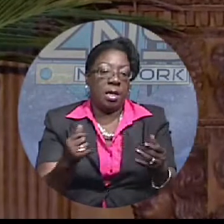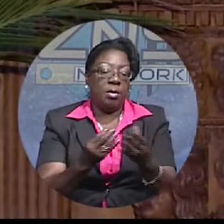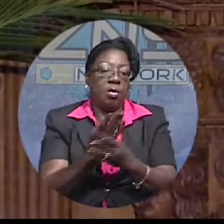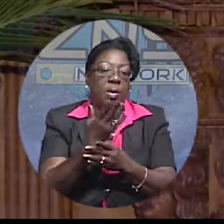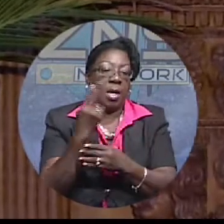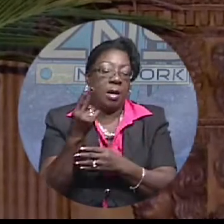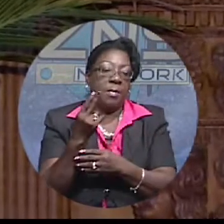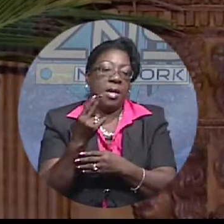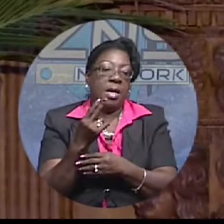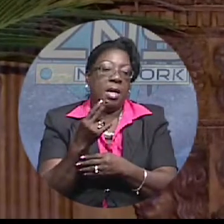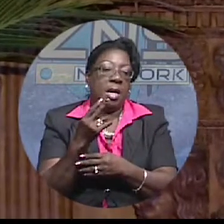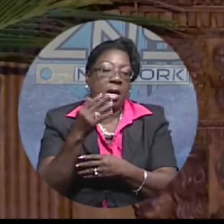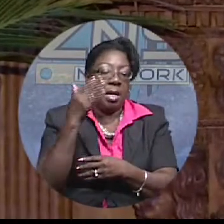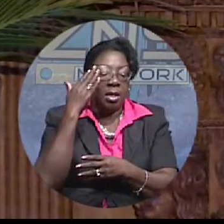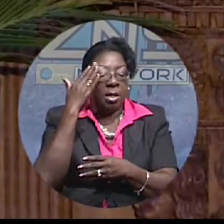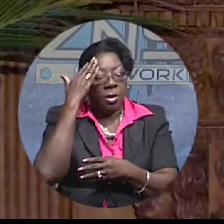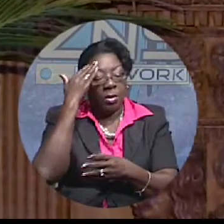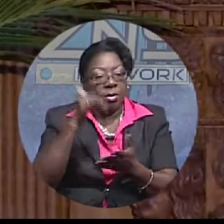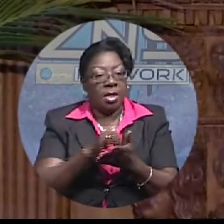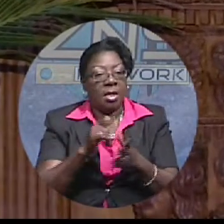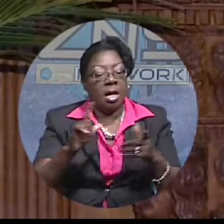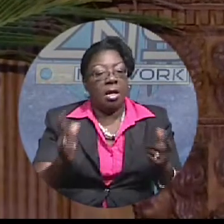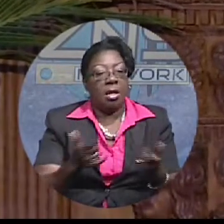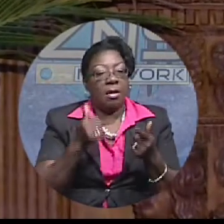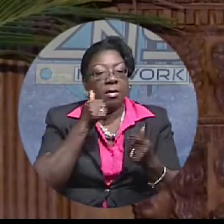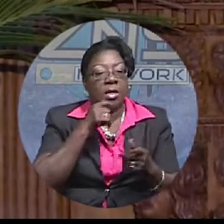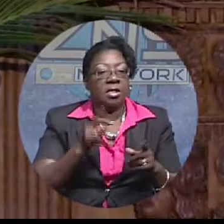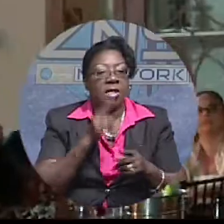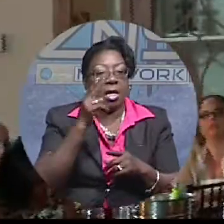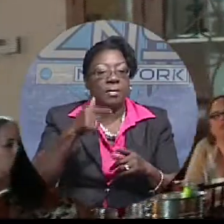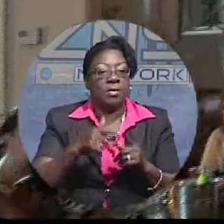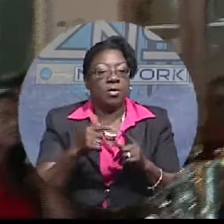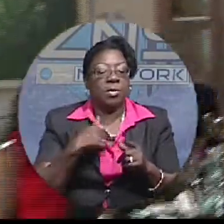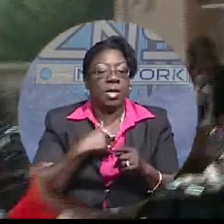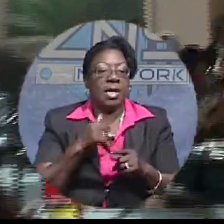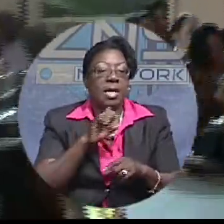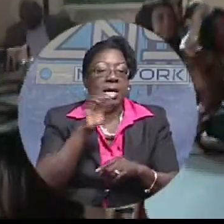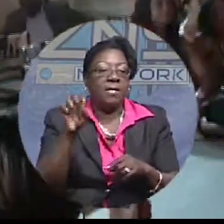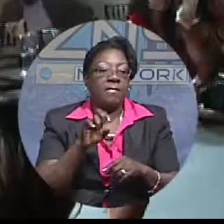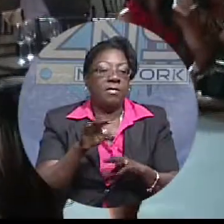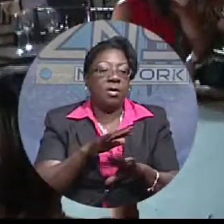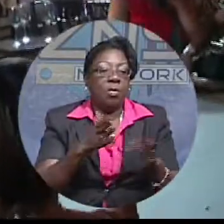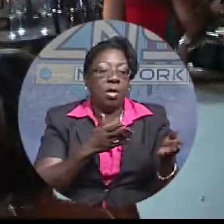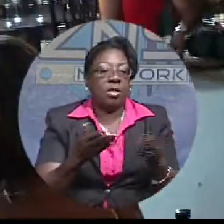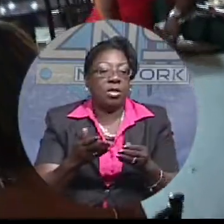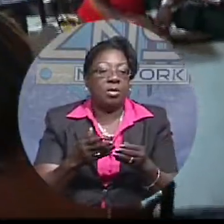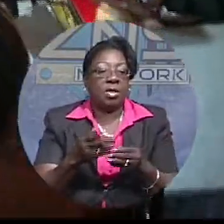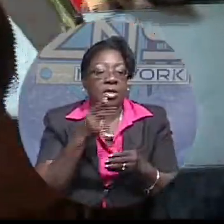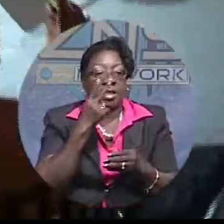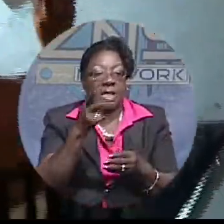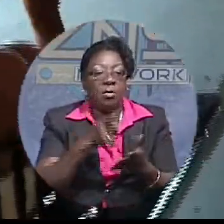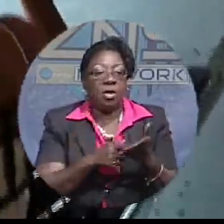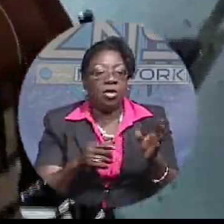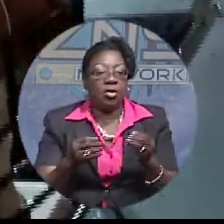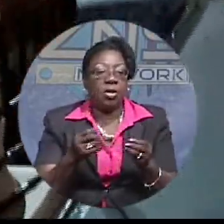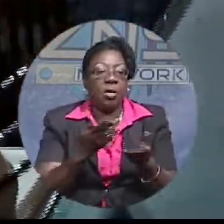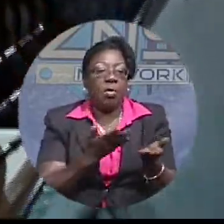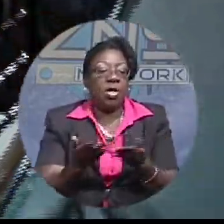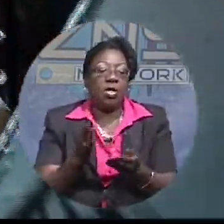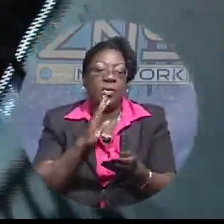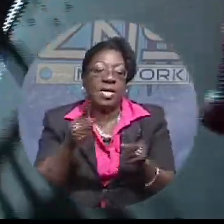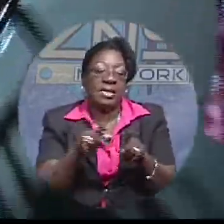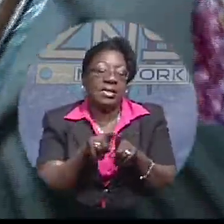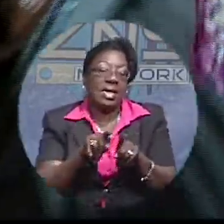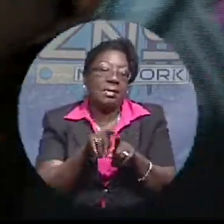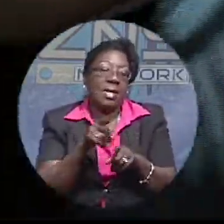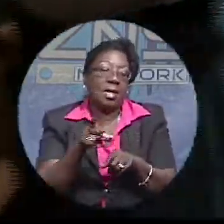growing up, I noticed that a lot of girls look up to me. Even if you don't want them to, they see what you're doing and they want to be just like you. So